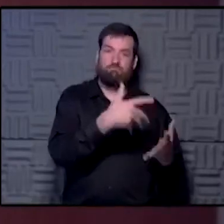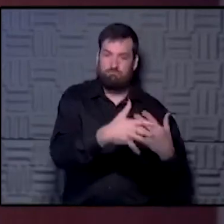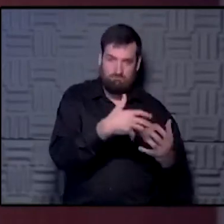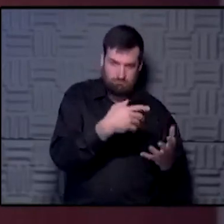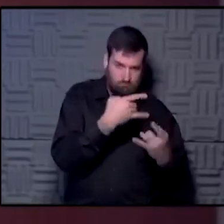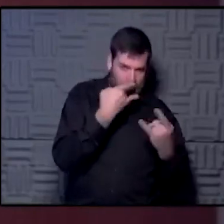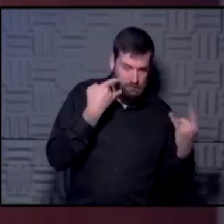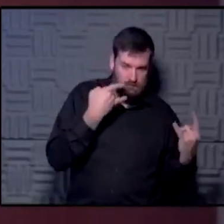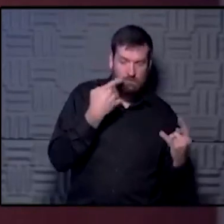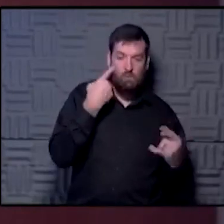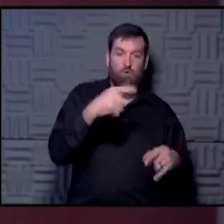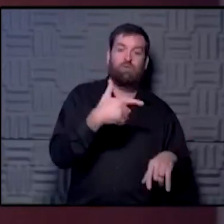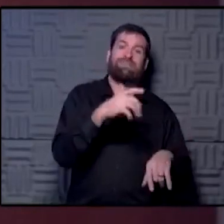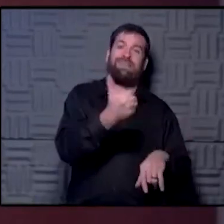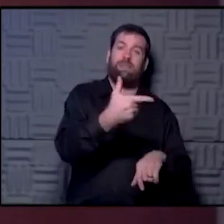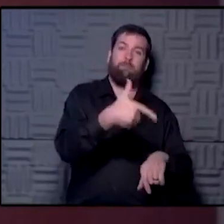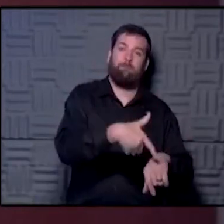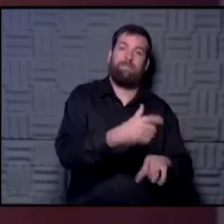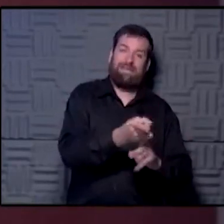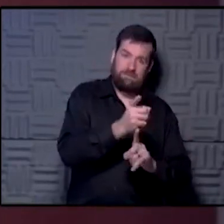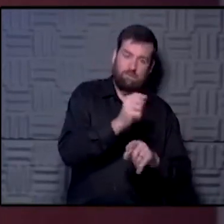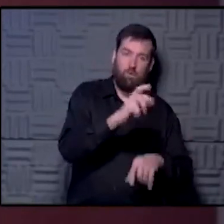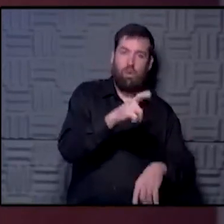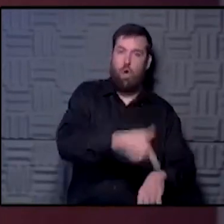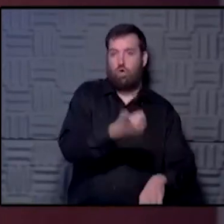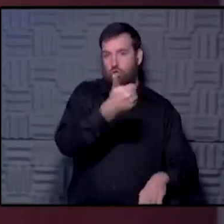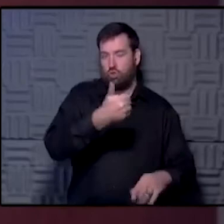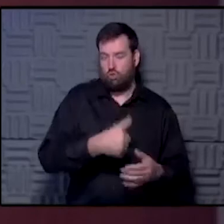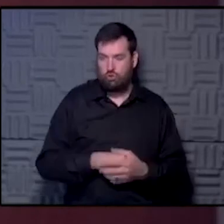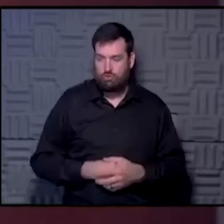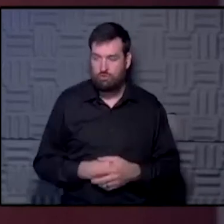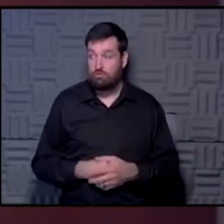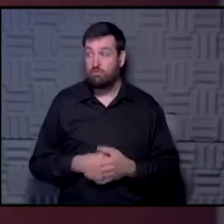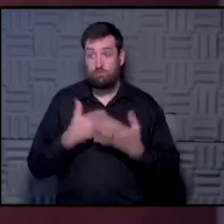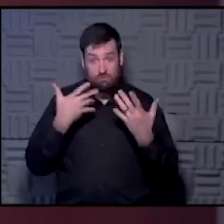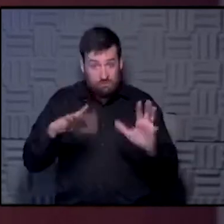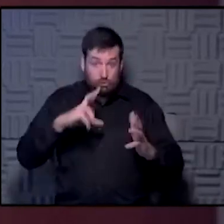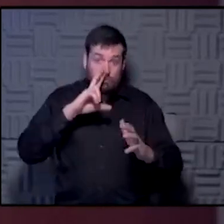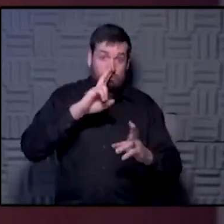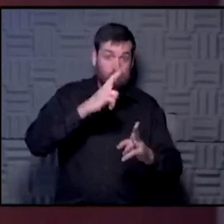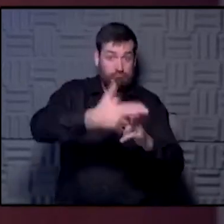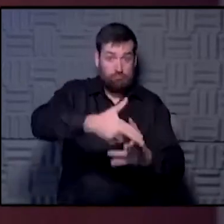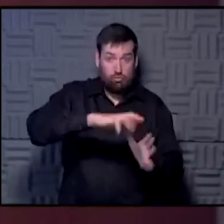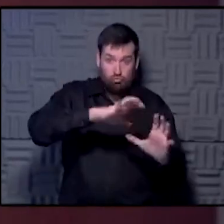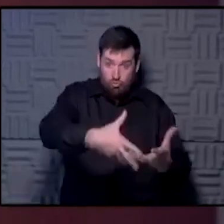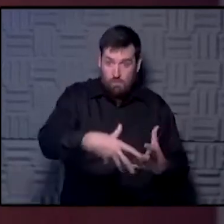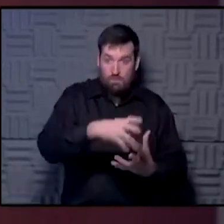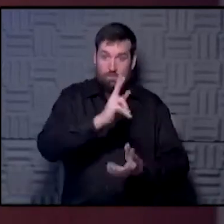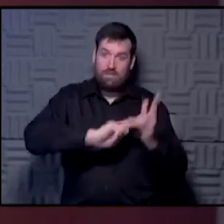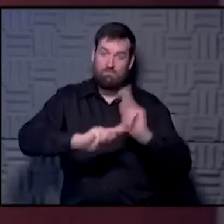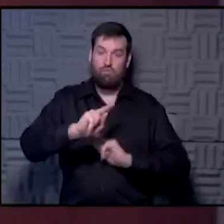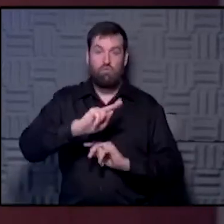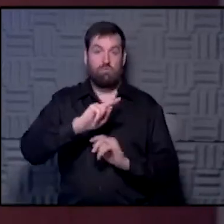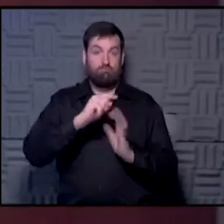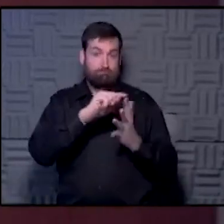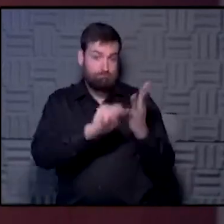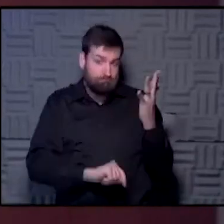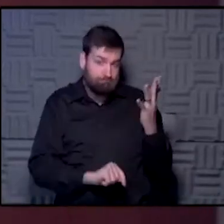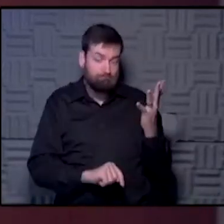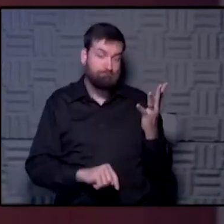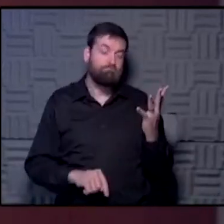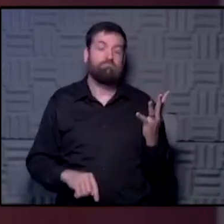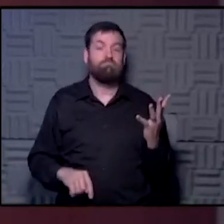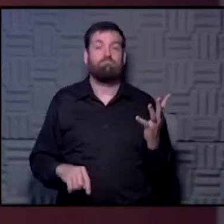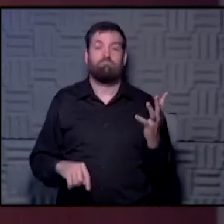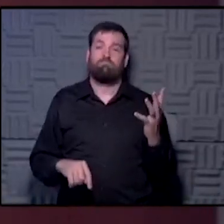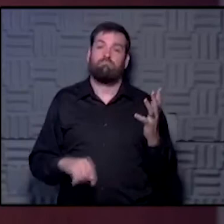for 10 minutes or longer. So once they do that contact tracing, if they've identified a group of folks who meet that criteria,